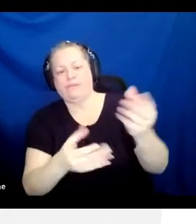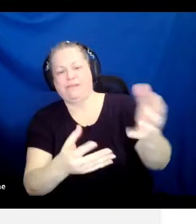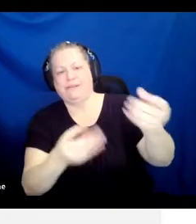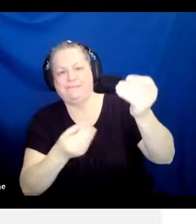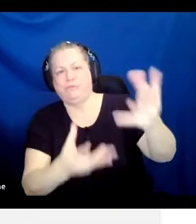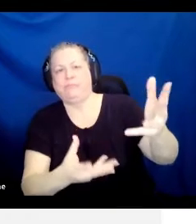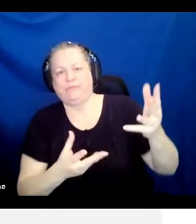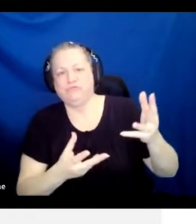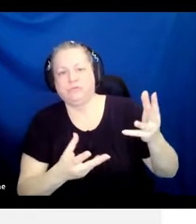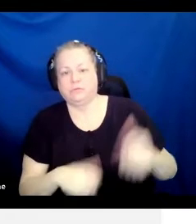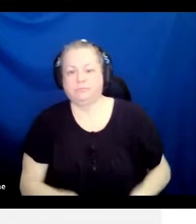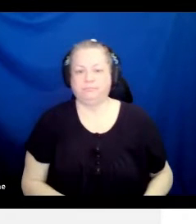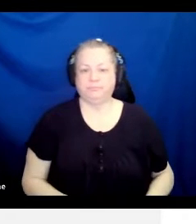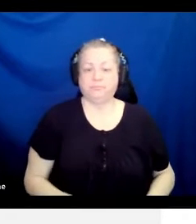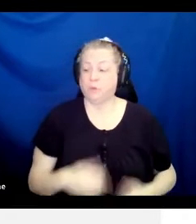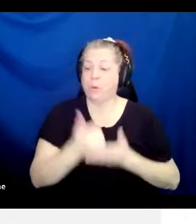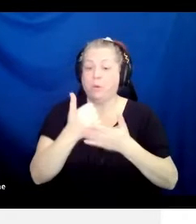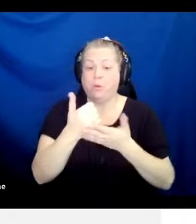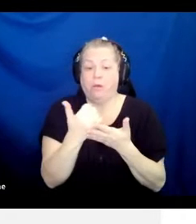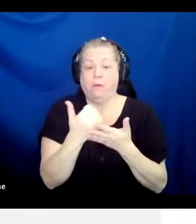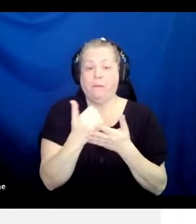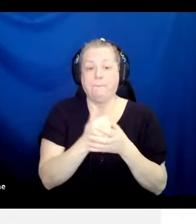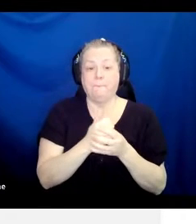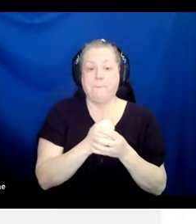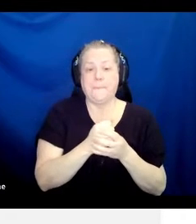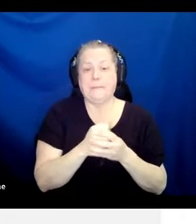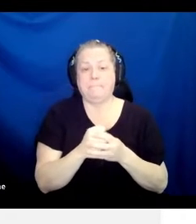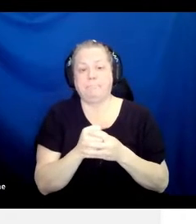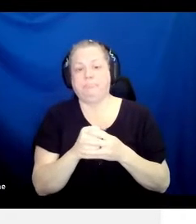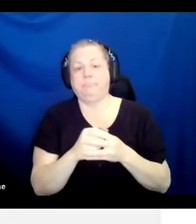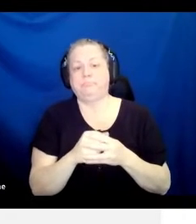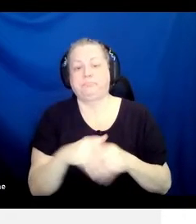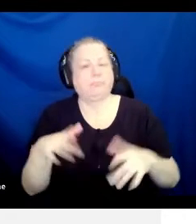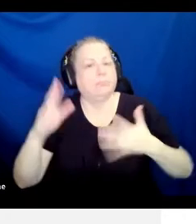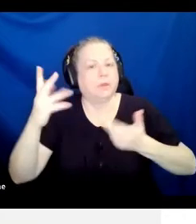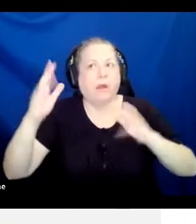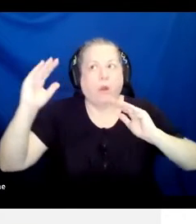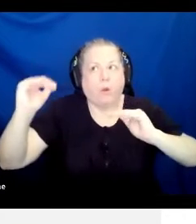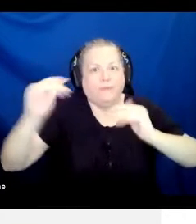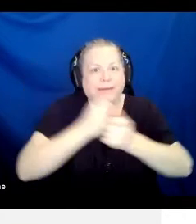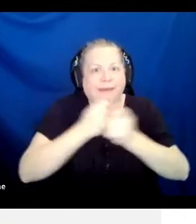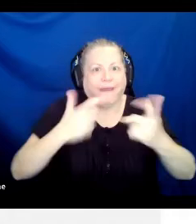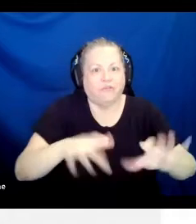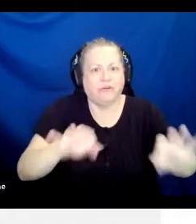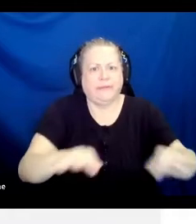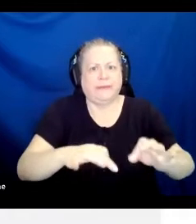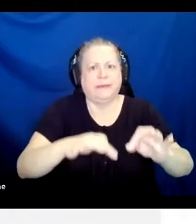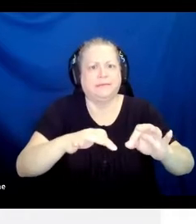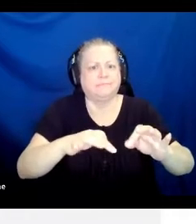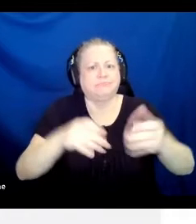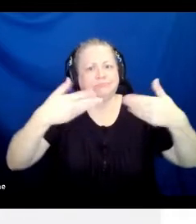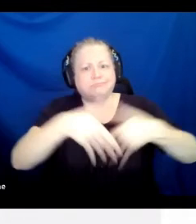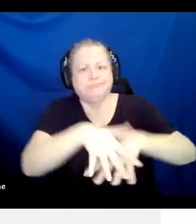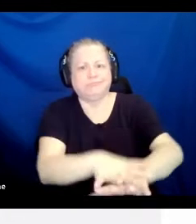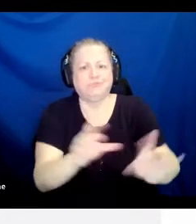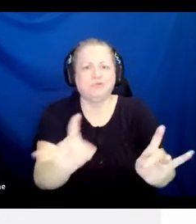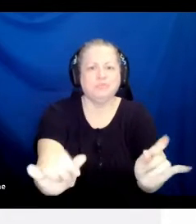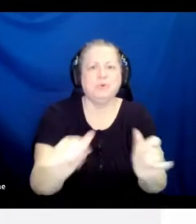Hopefully this all works out and members will receive their MassHealth approval notices and everything will be all set. However,